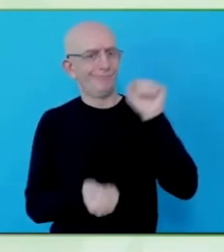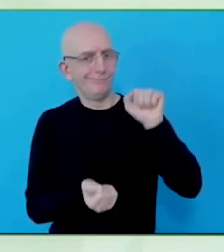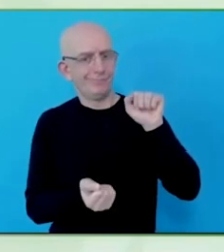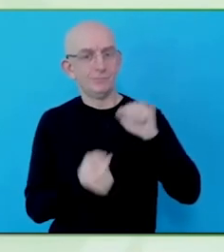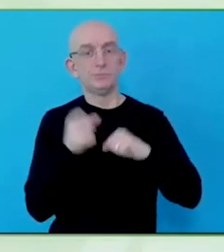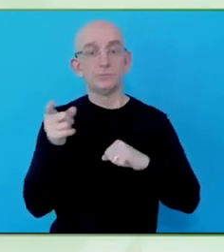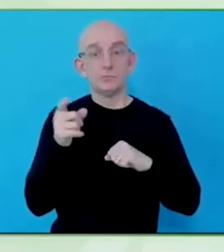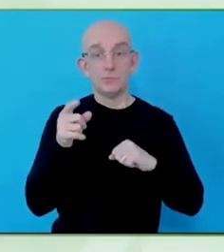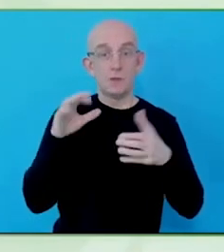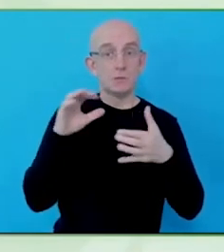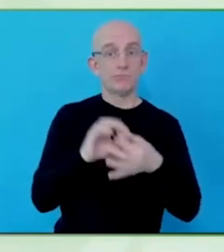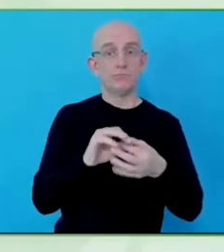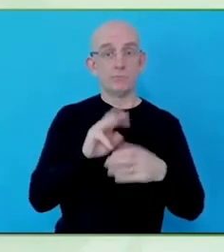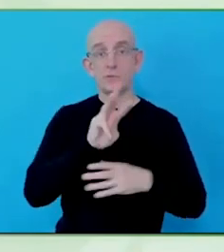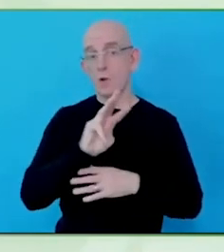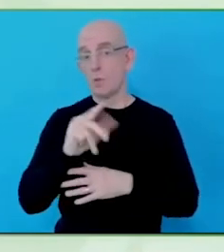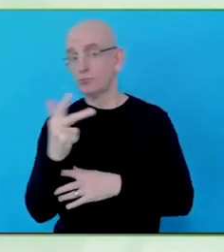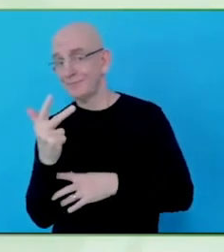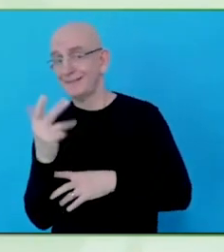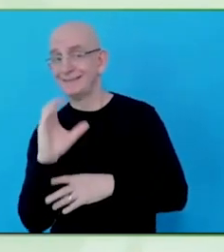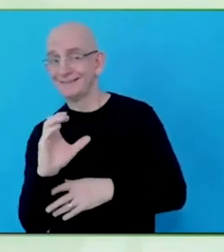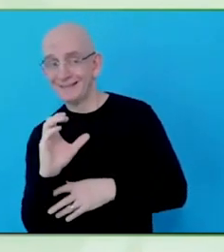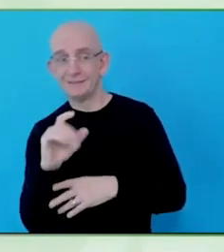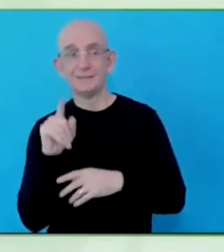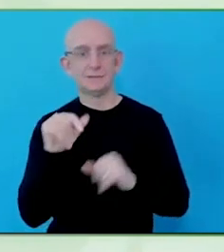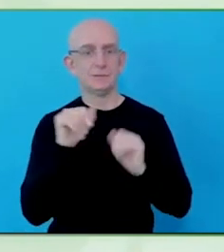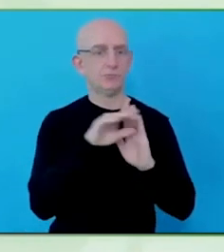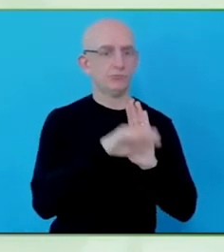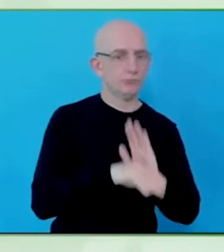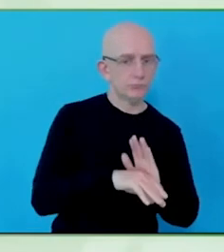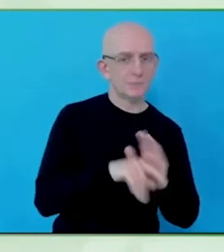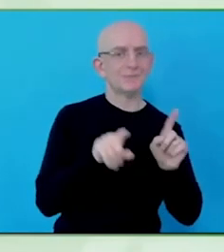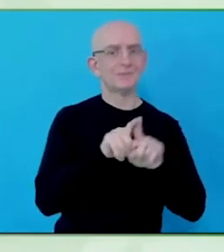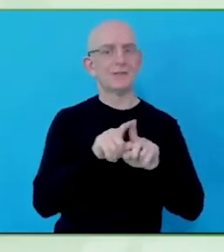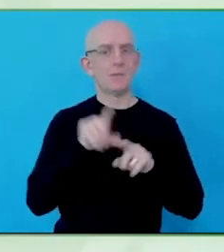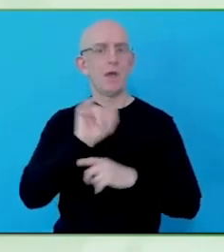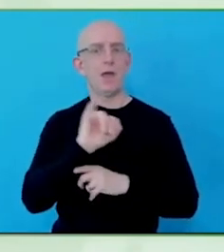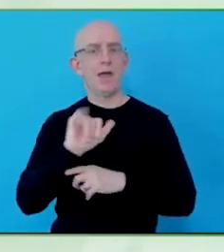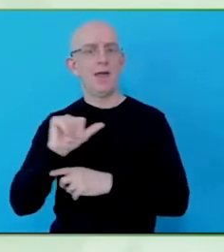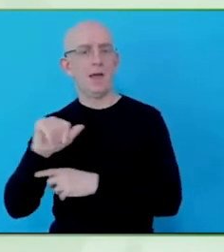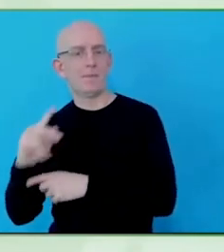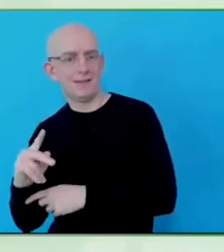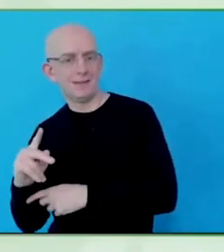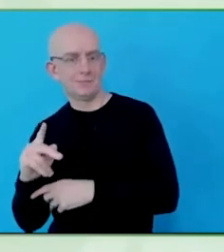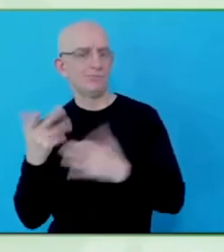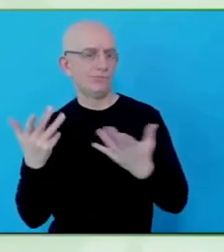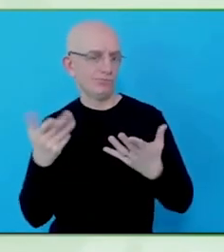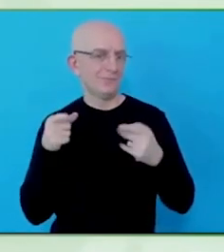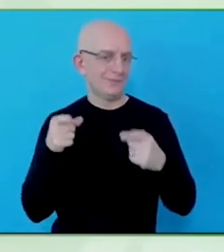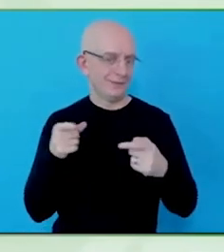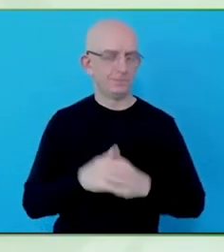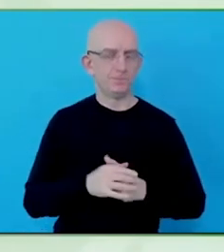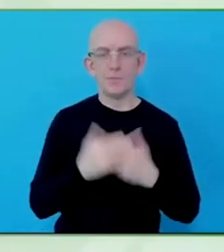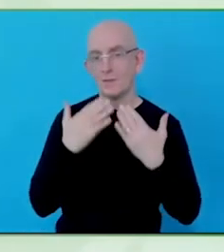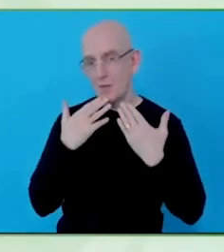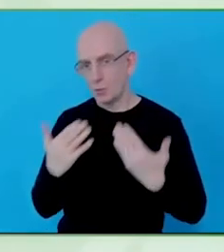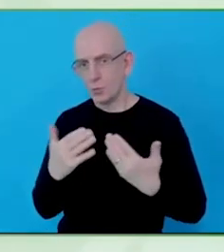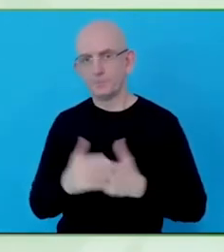you. Sabine, thank you for the overview of the regulators. So what are the typical problems